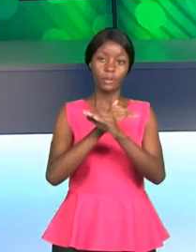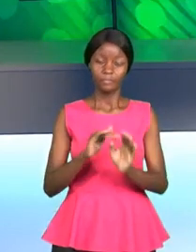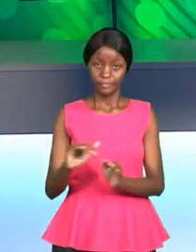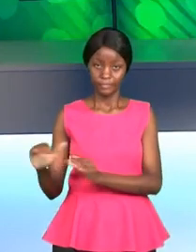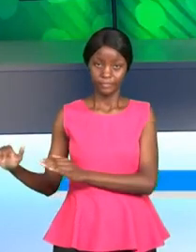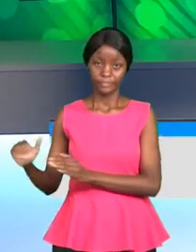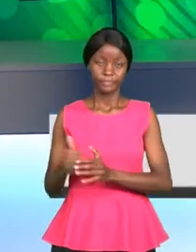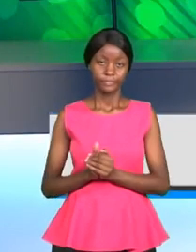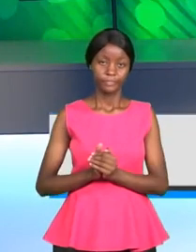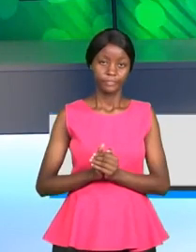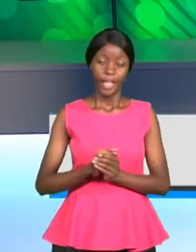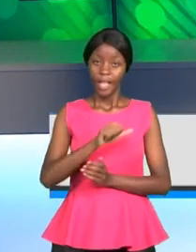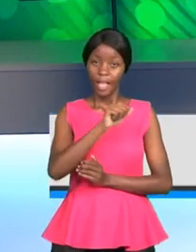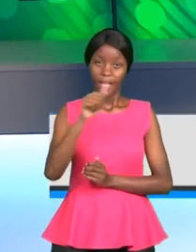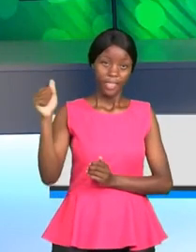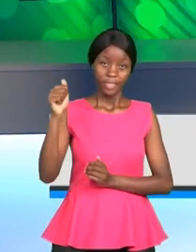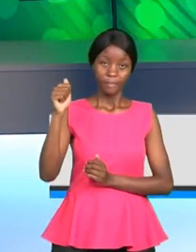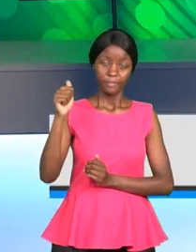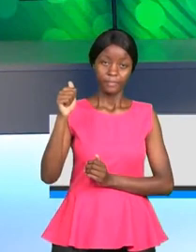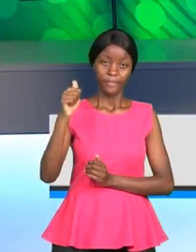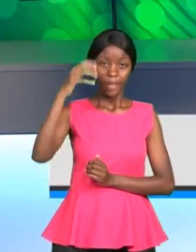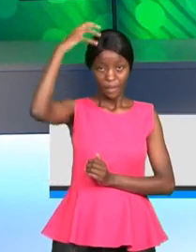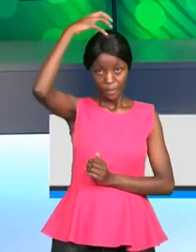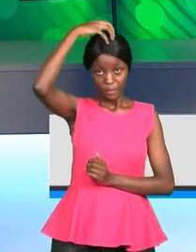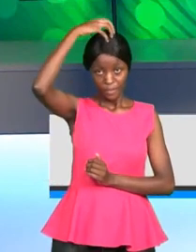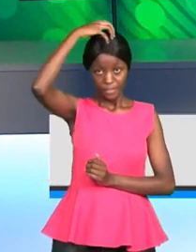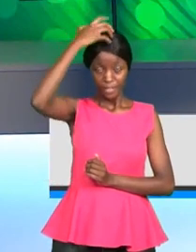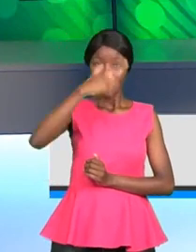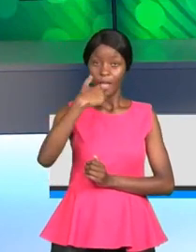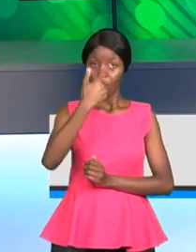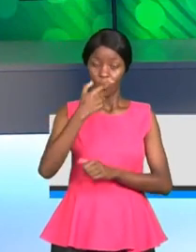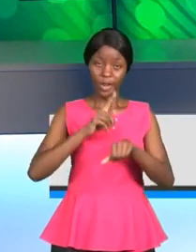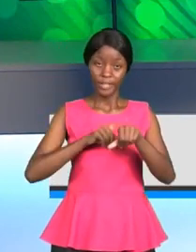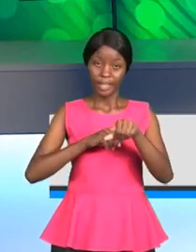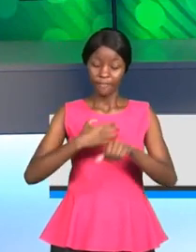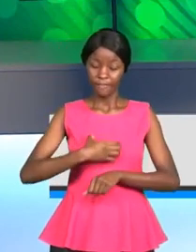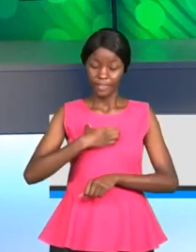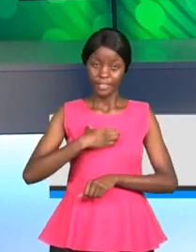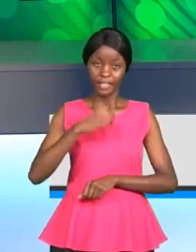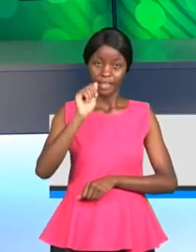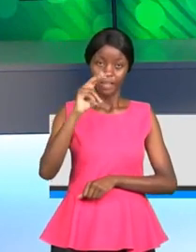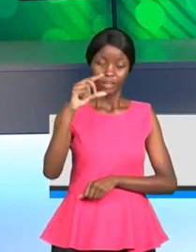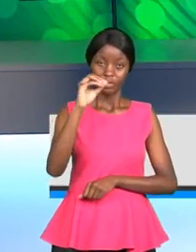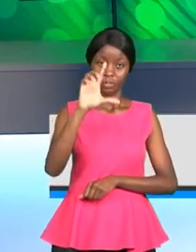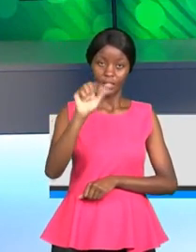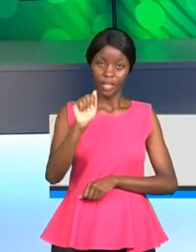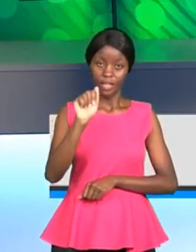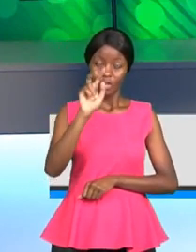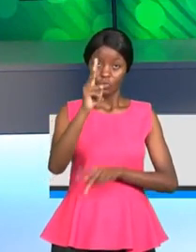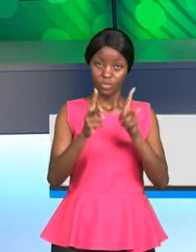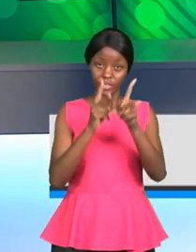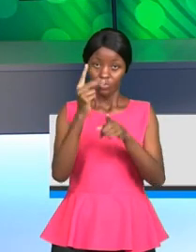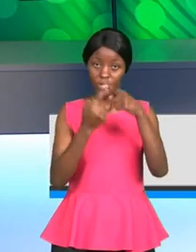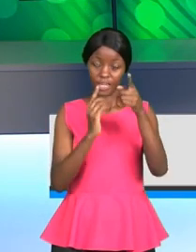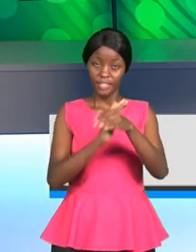Britain's Prince Harry met with landmine victim Sandro Tigica during his tour of Angola 22 years after Tigica was held